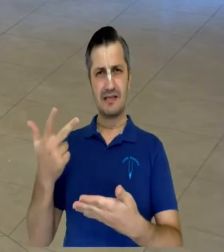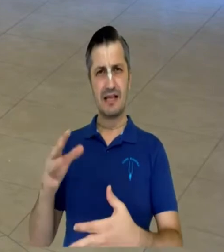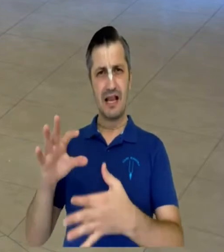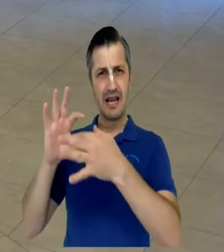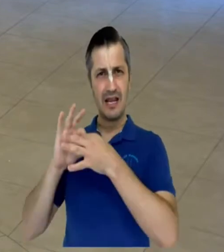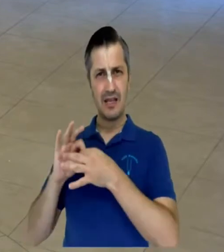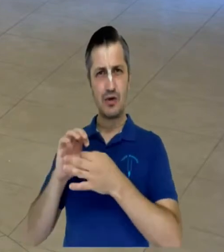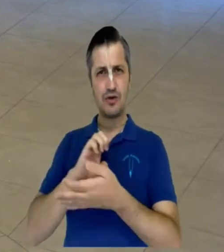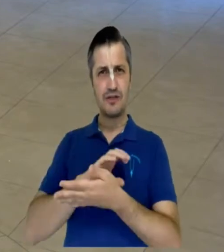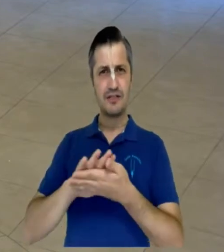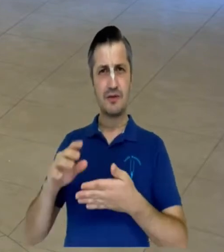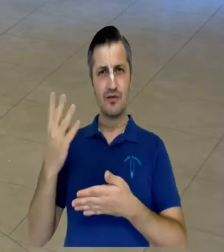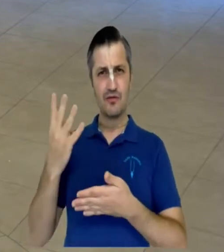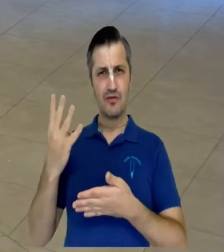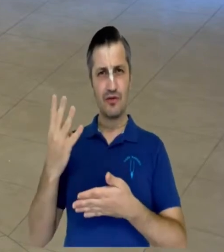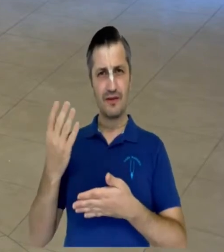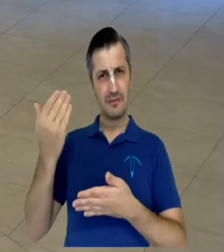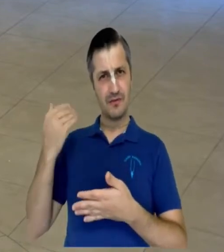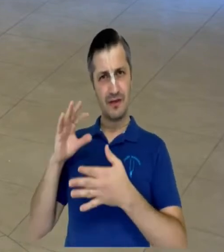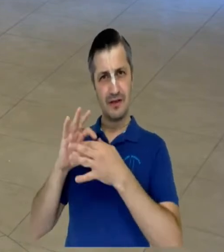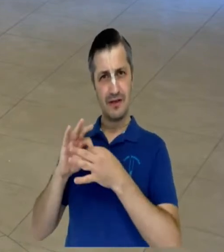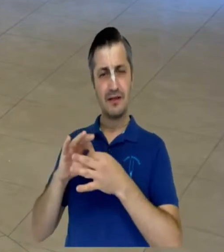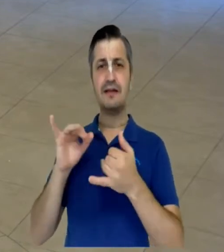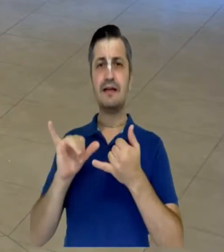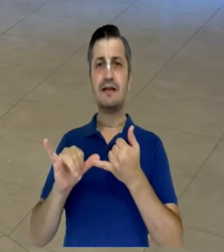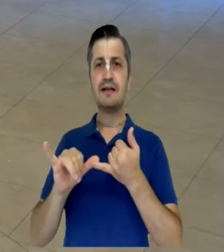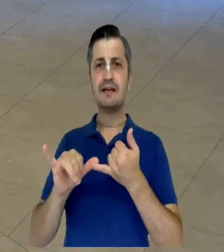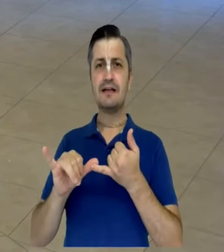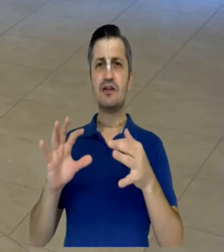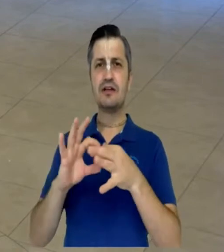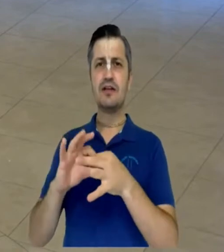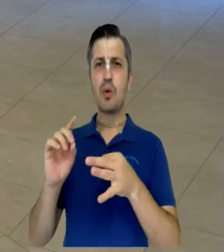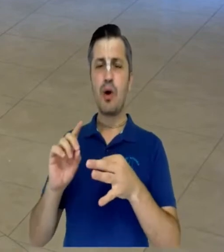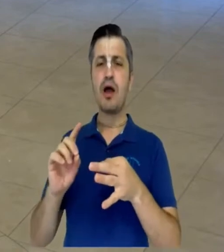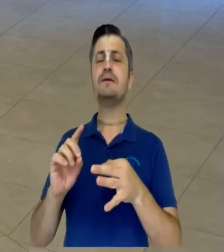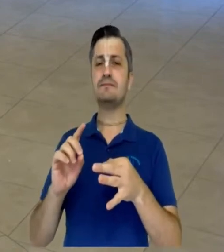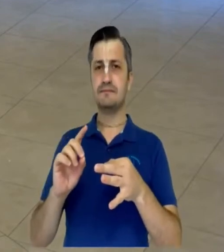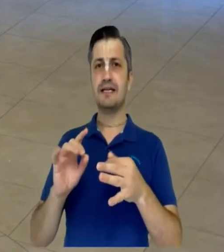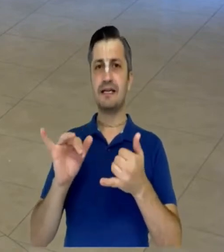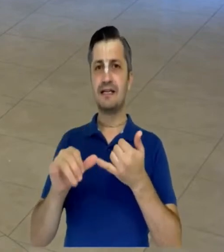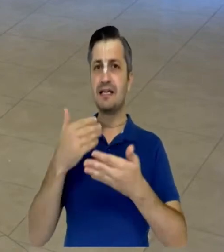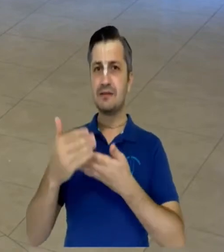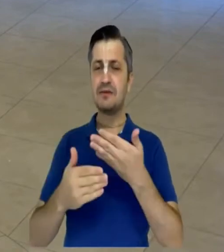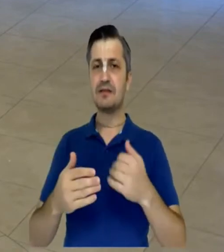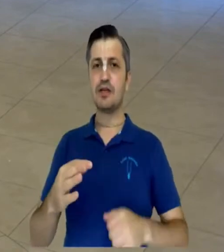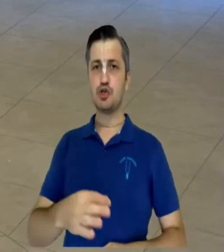Krishna mentioned Ksharam and Aksharam. He describes the two kinds of living entities